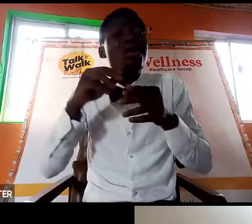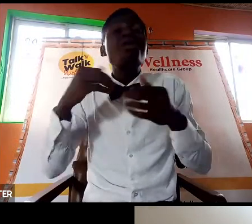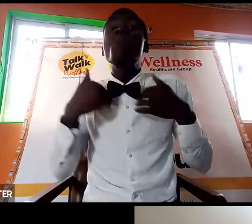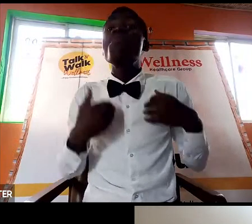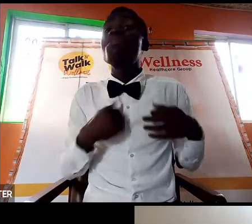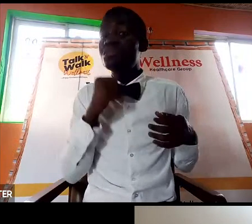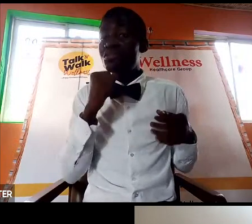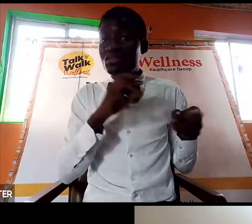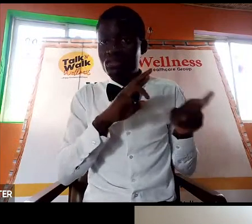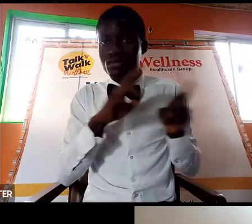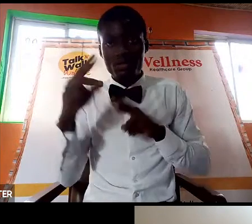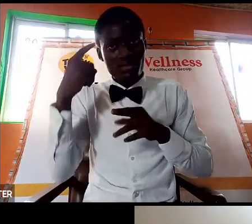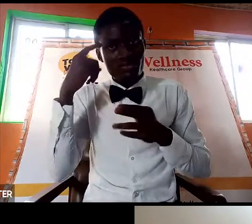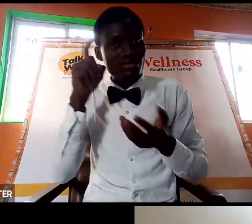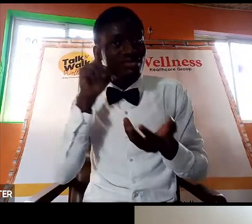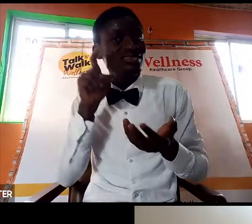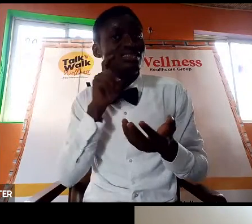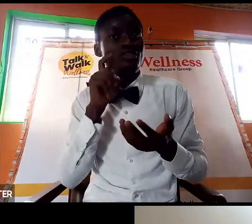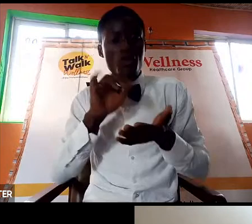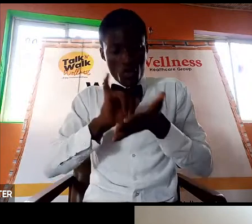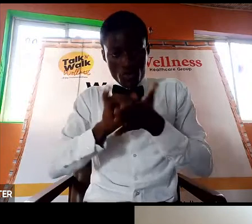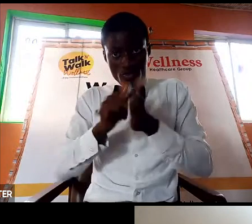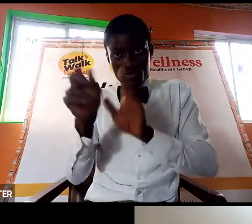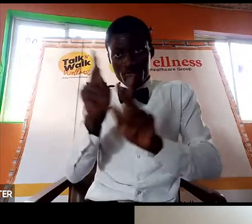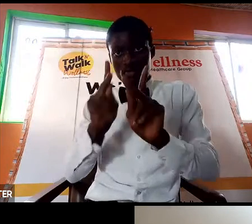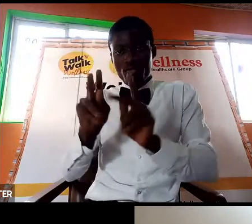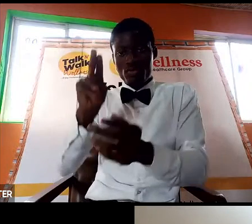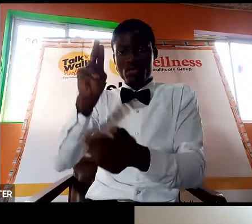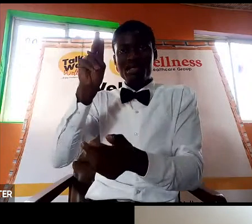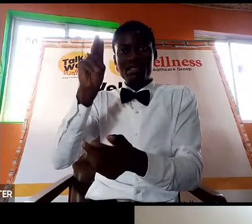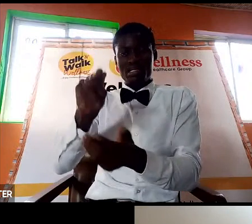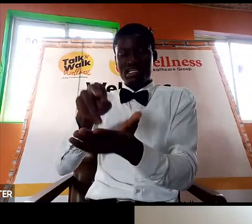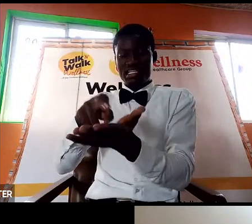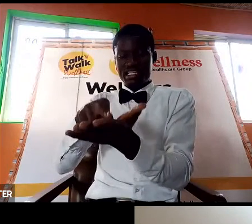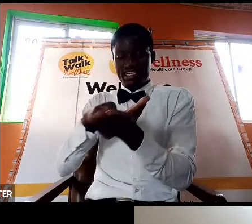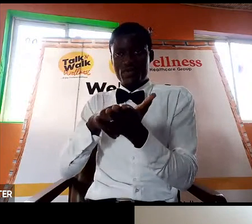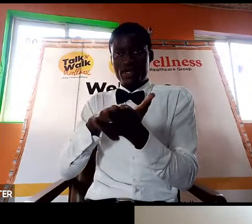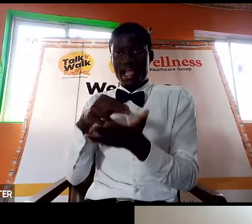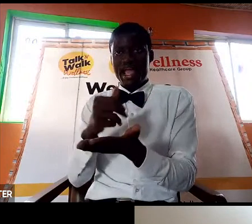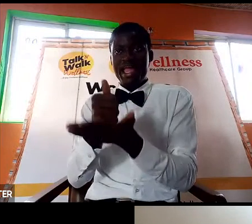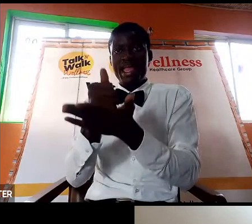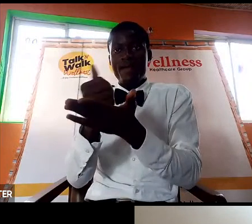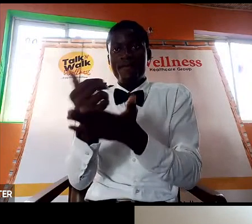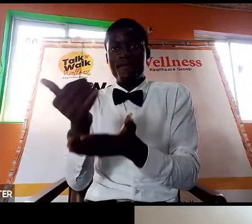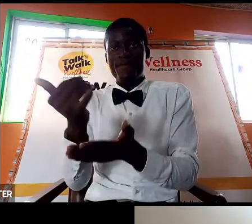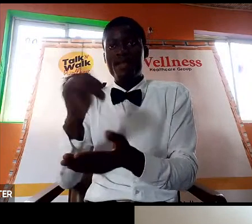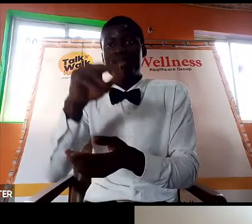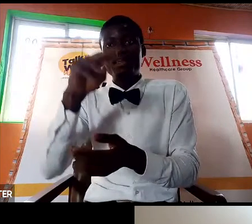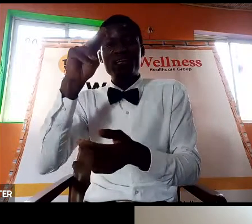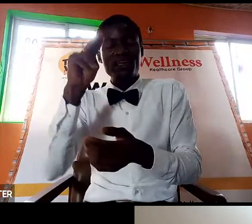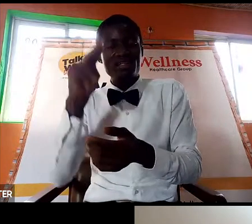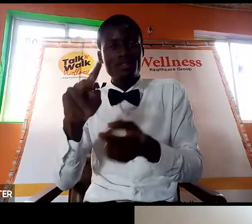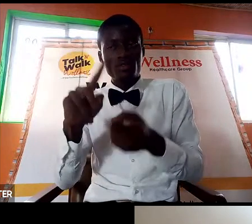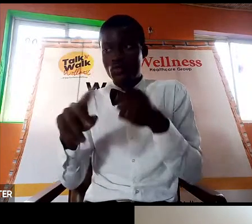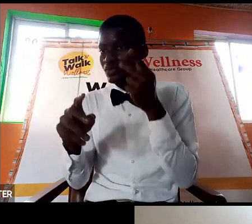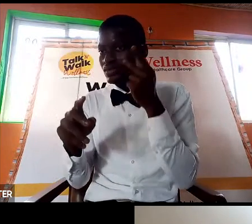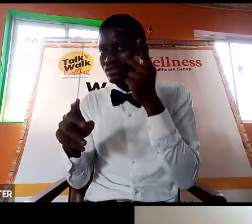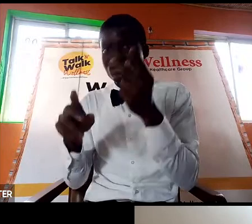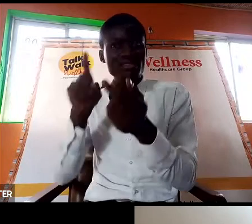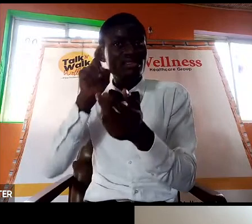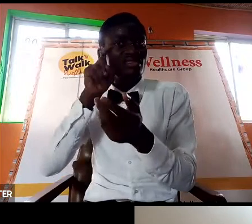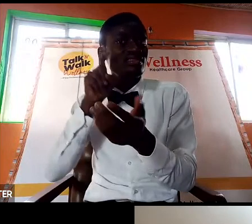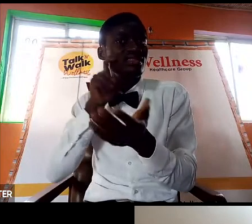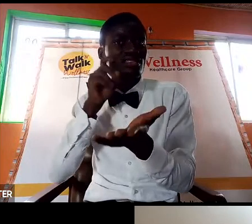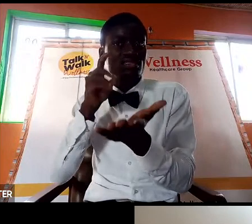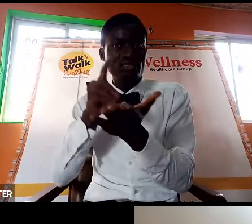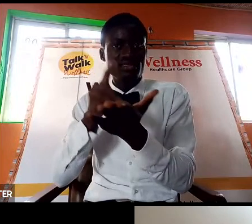people they require help, and they need to see a sex therapist as fast as